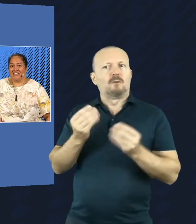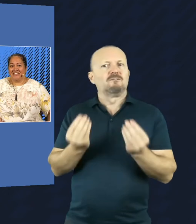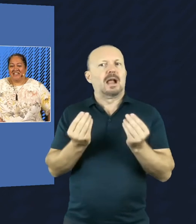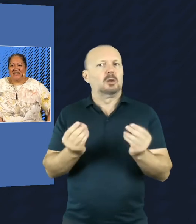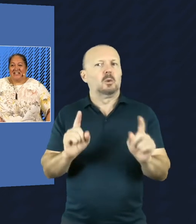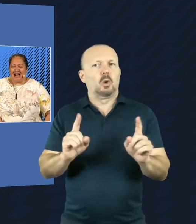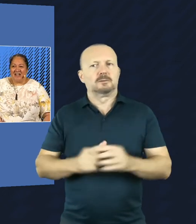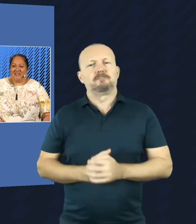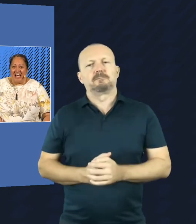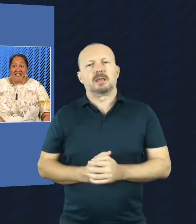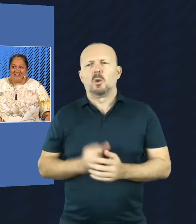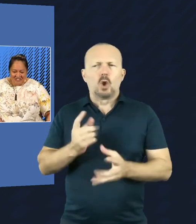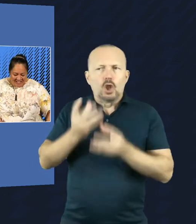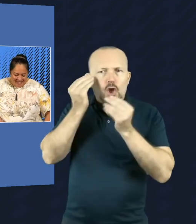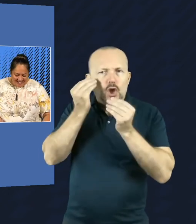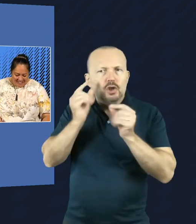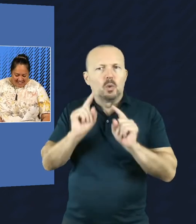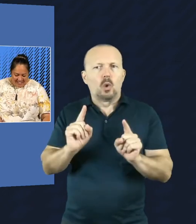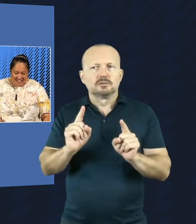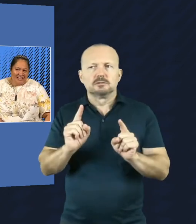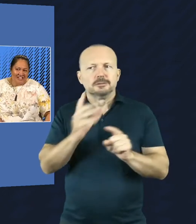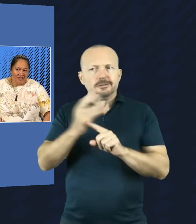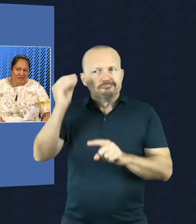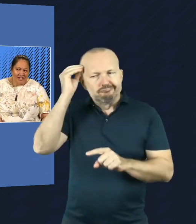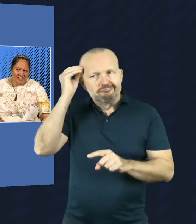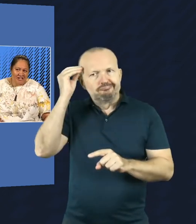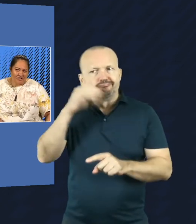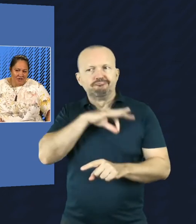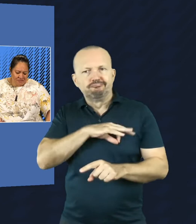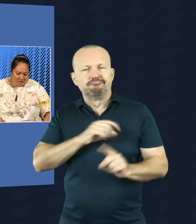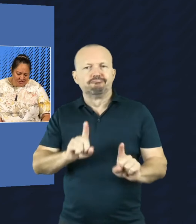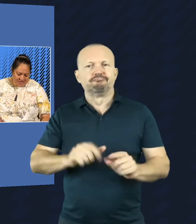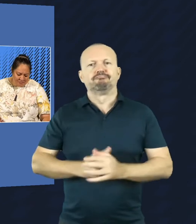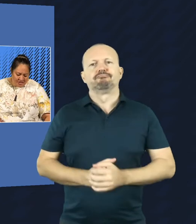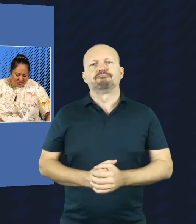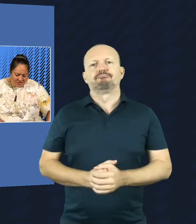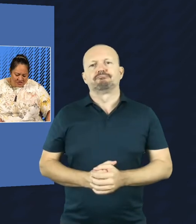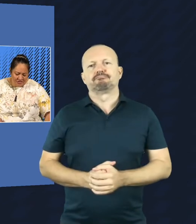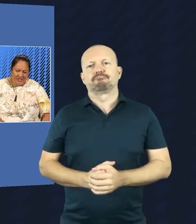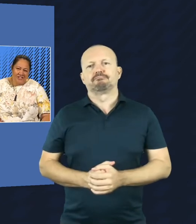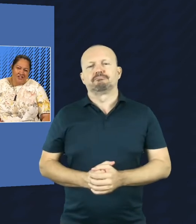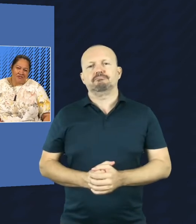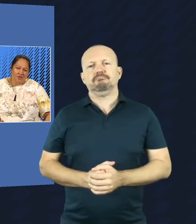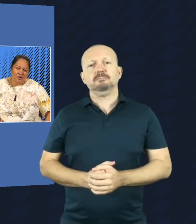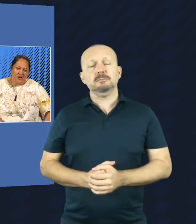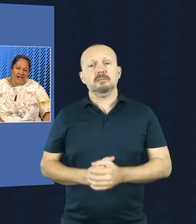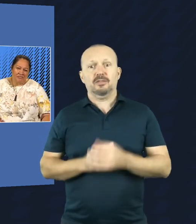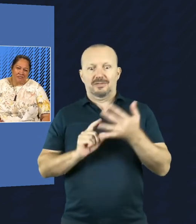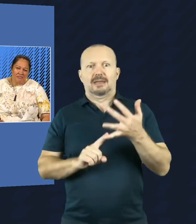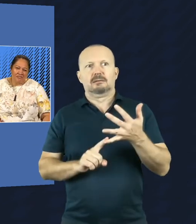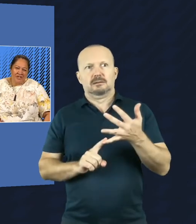we've gained, really. And then, yeah, our overall aspirations, you know,